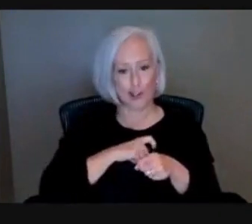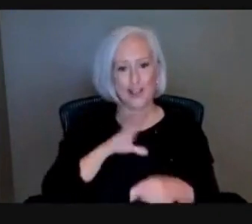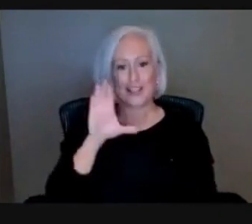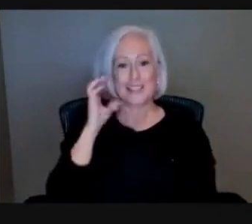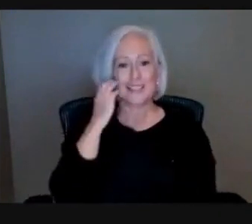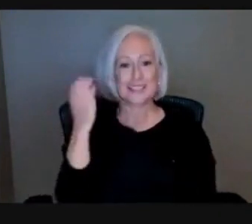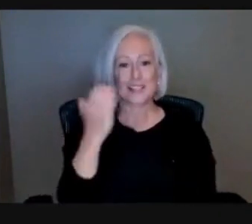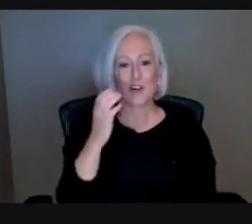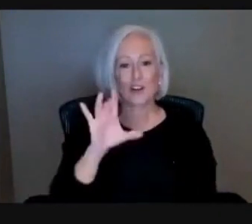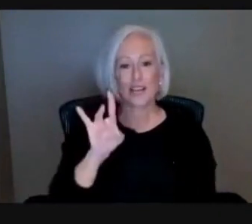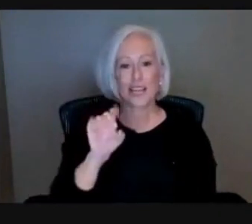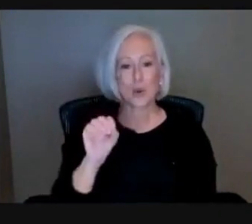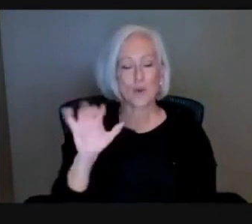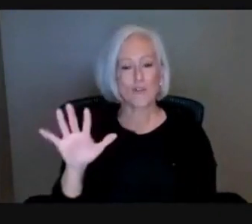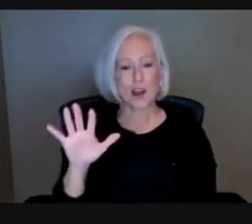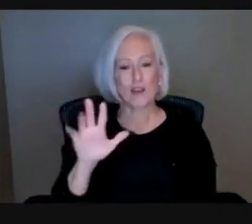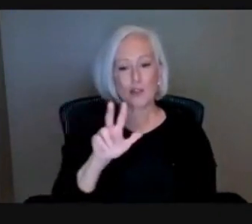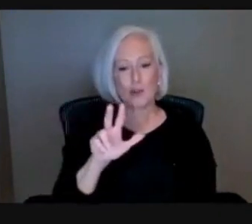is